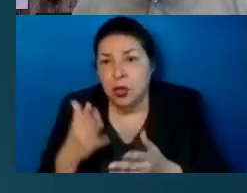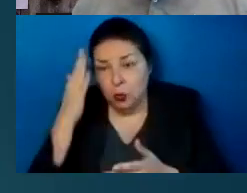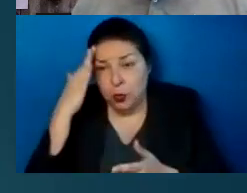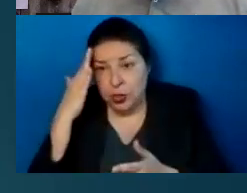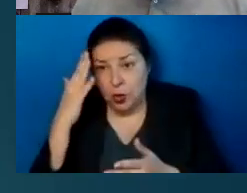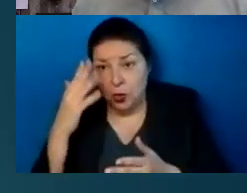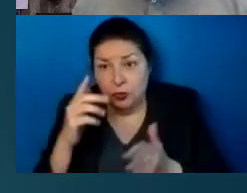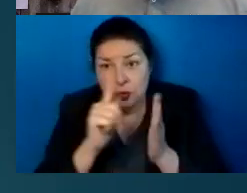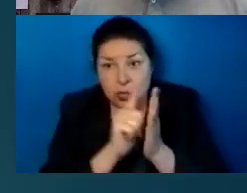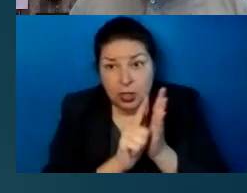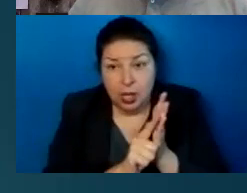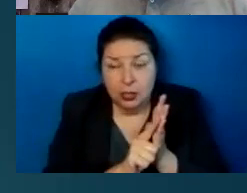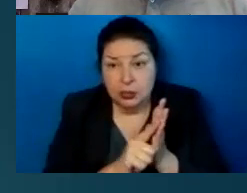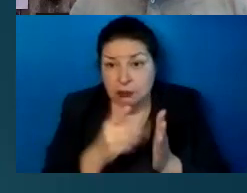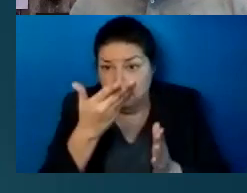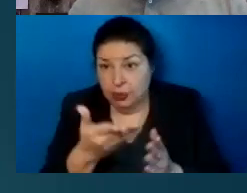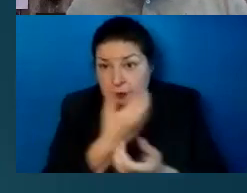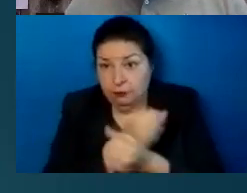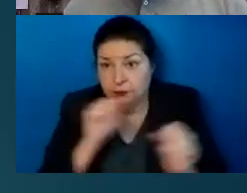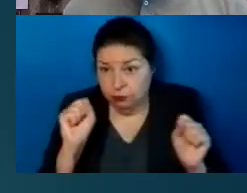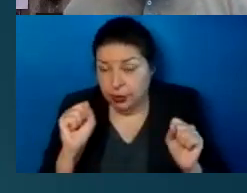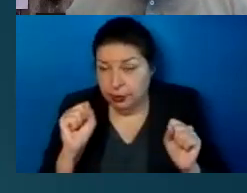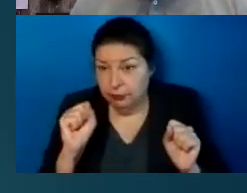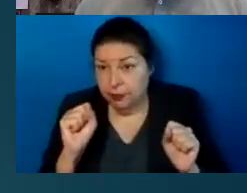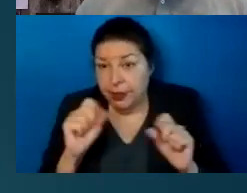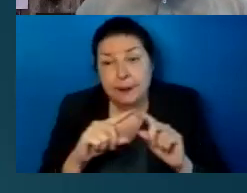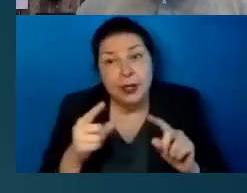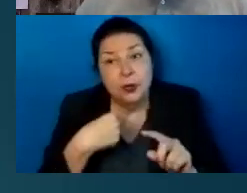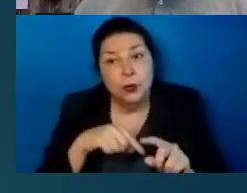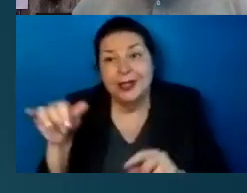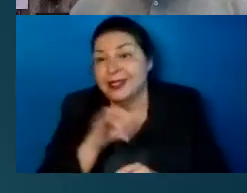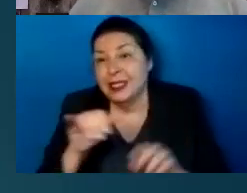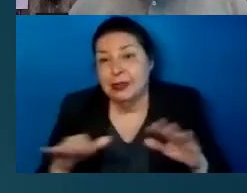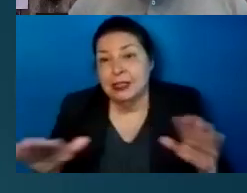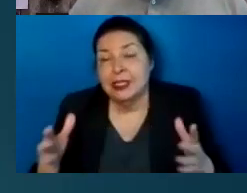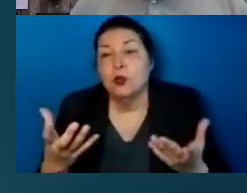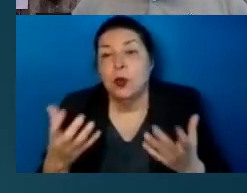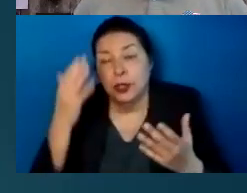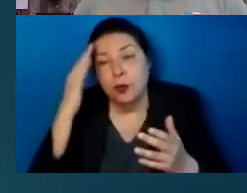but we, like children, like to see where we can go.